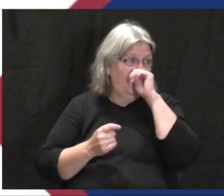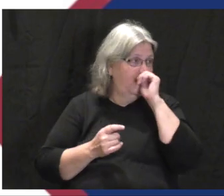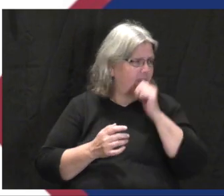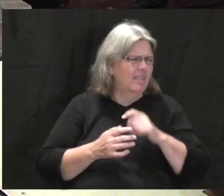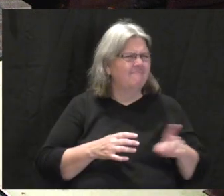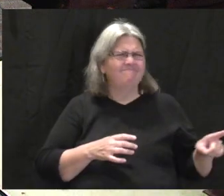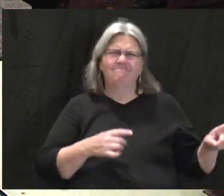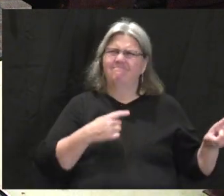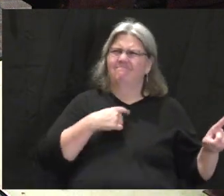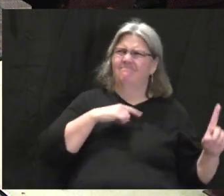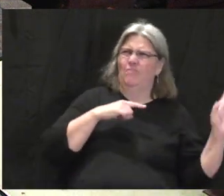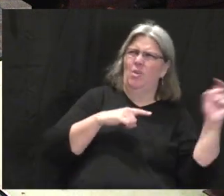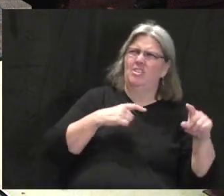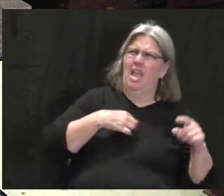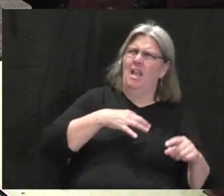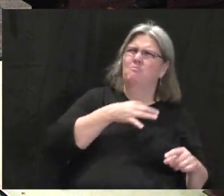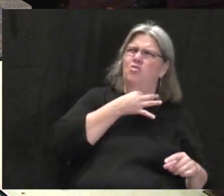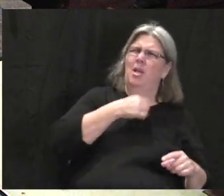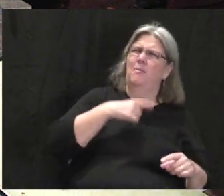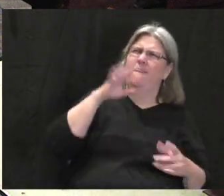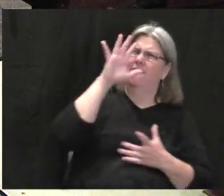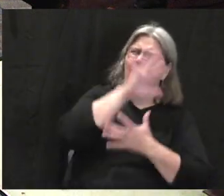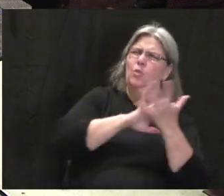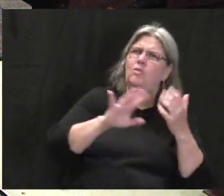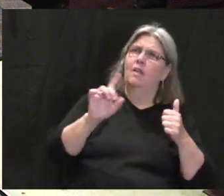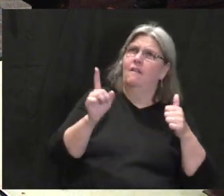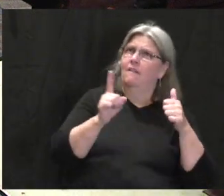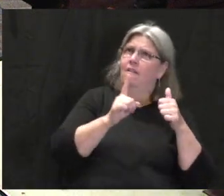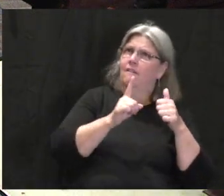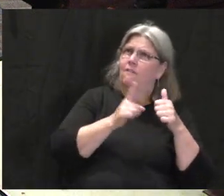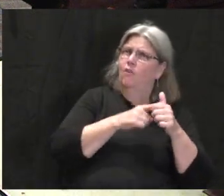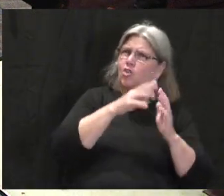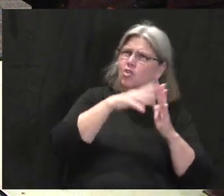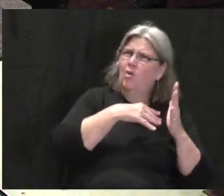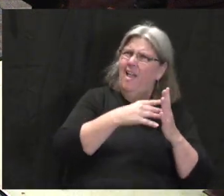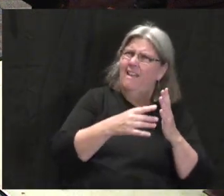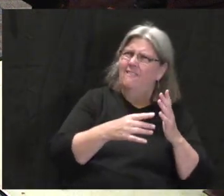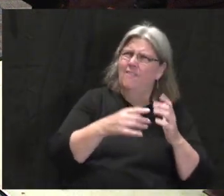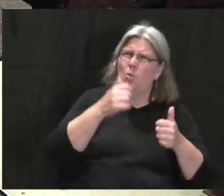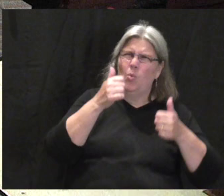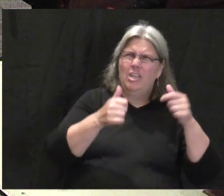okay. The first graph, was it, were we going this way? Yeah.